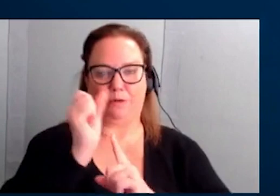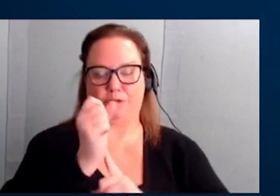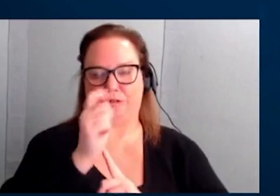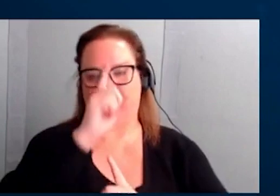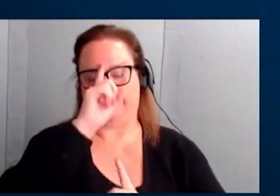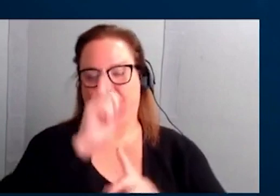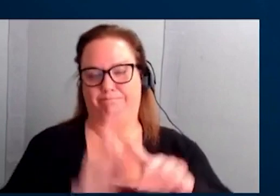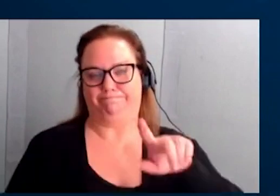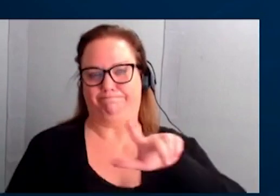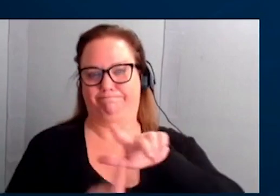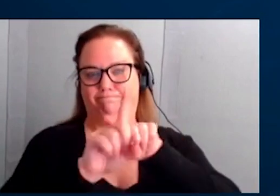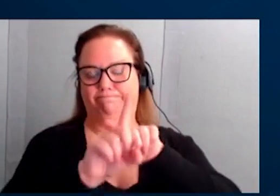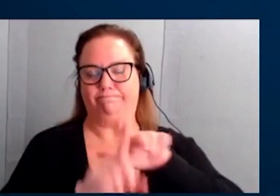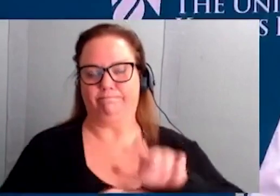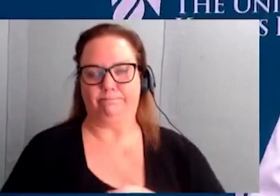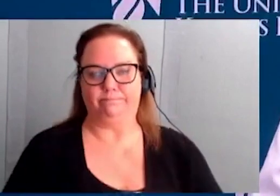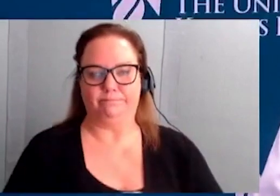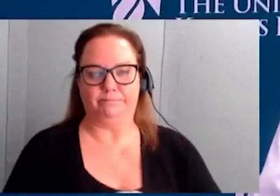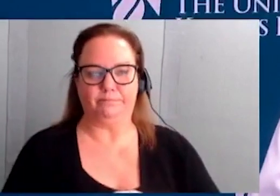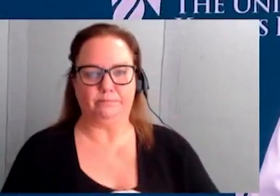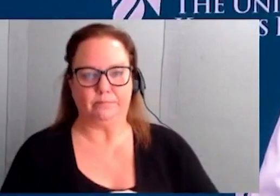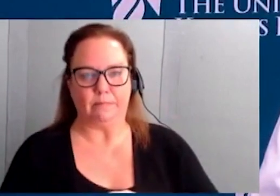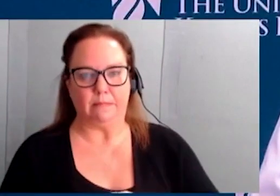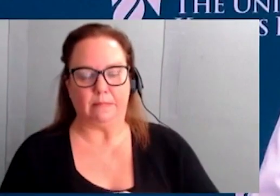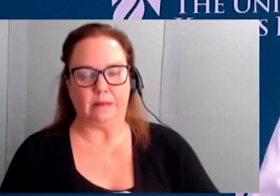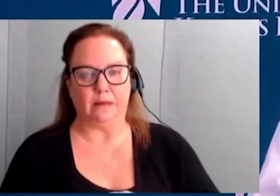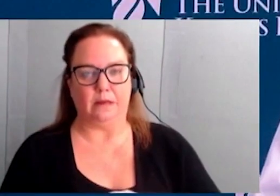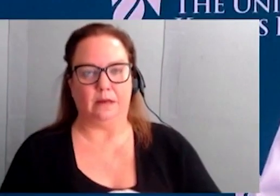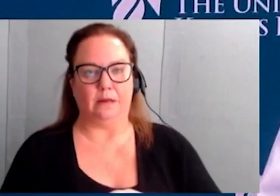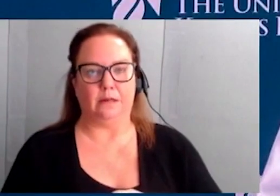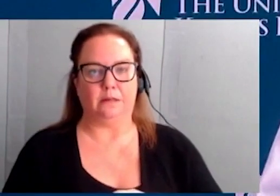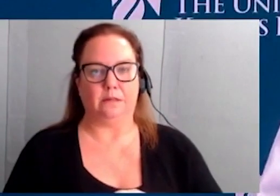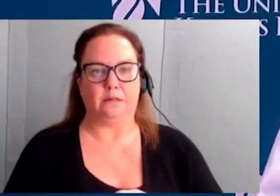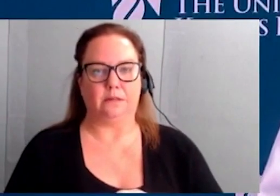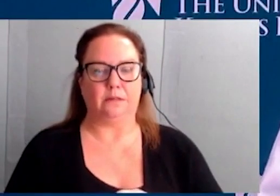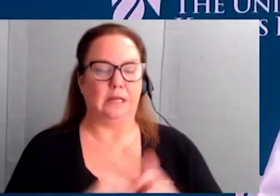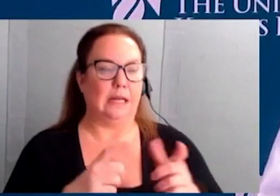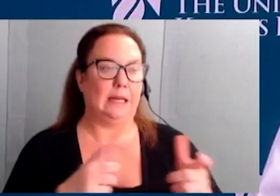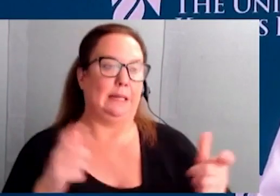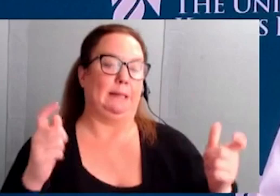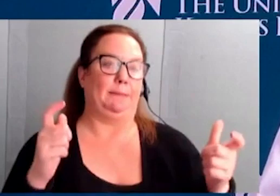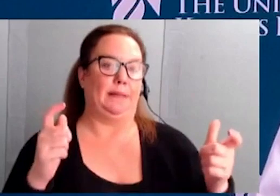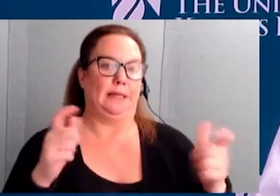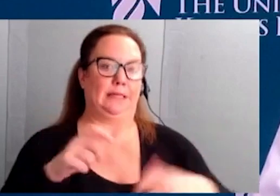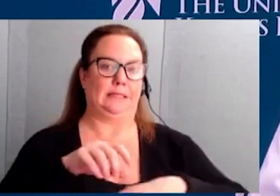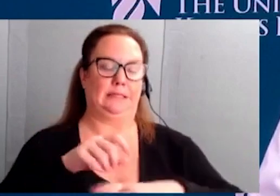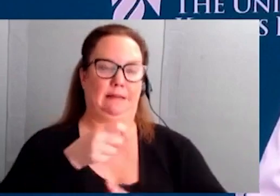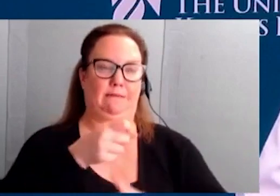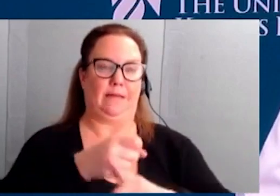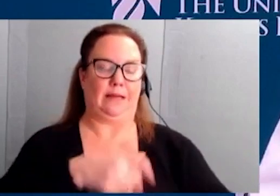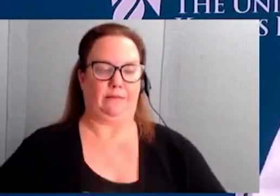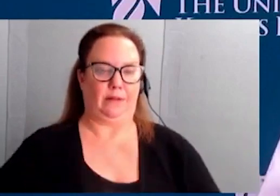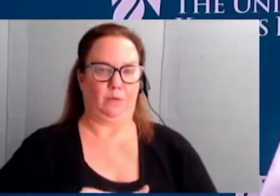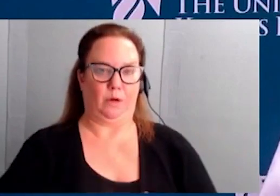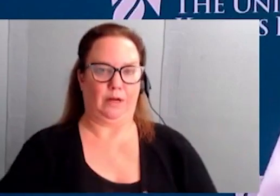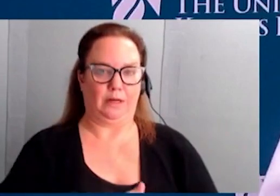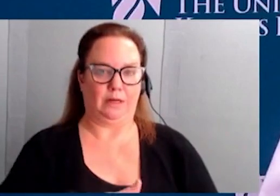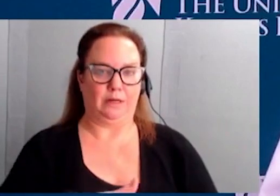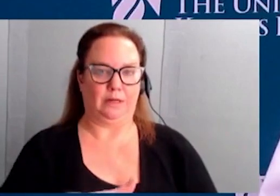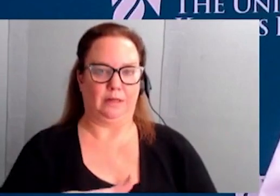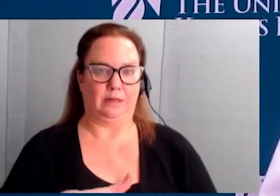you? So I would say the biggest effect on the pregnancy is how